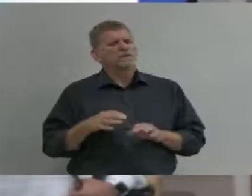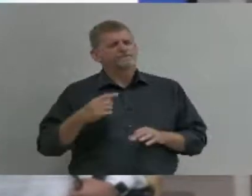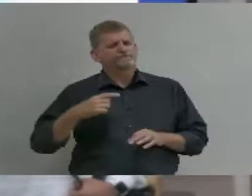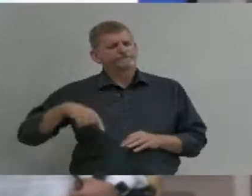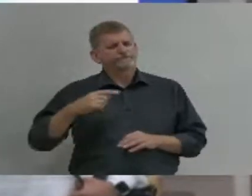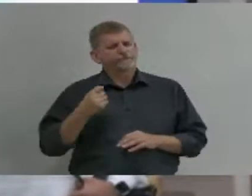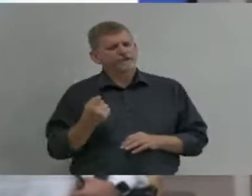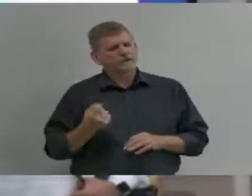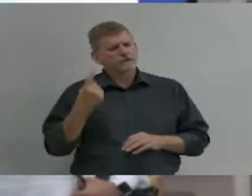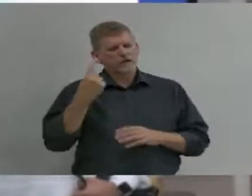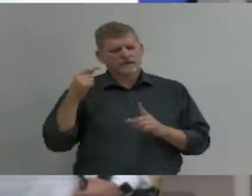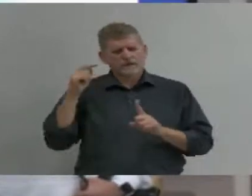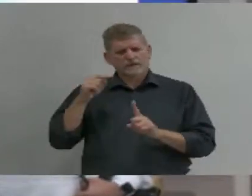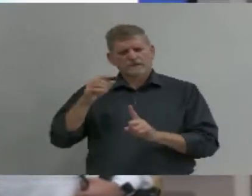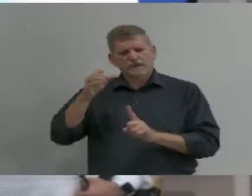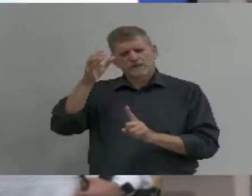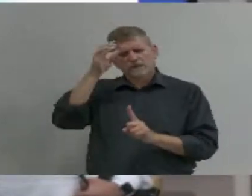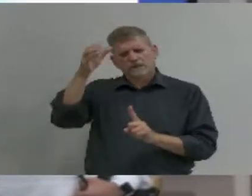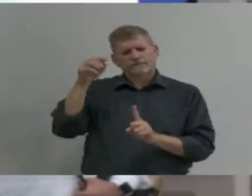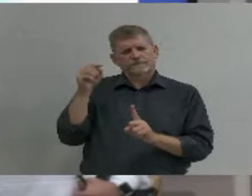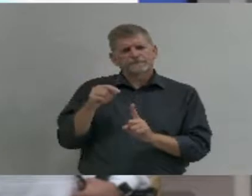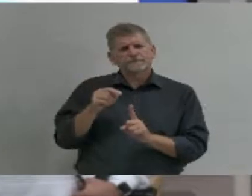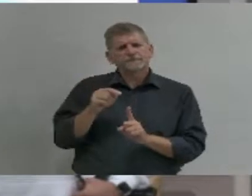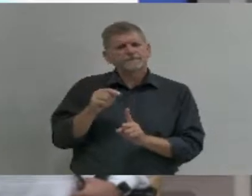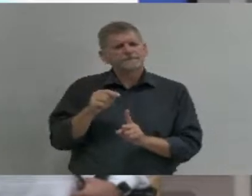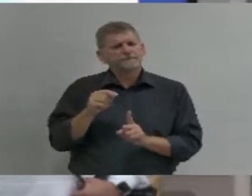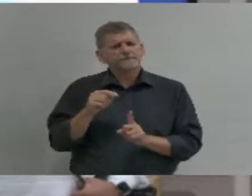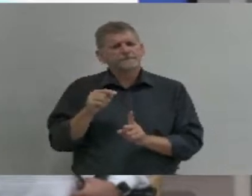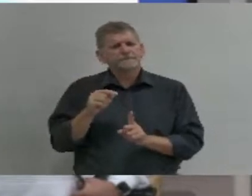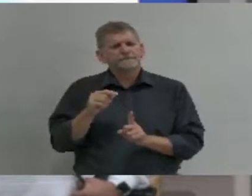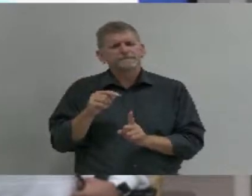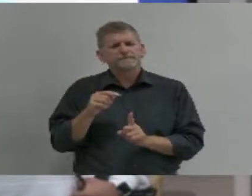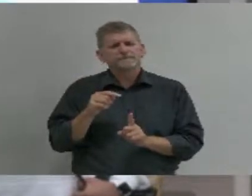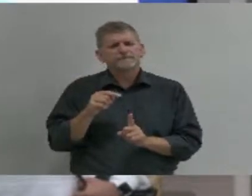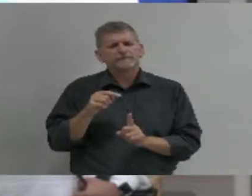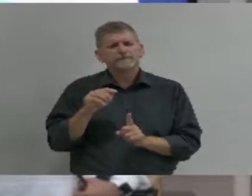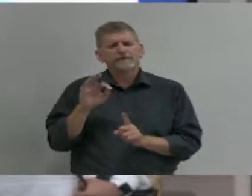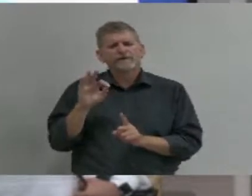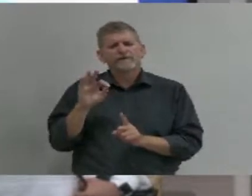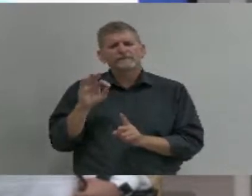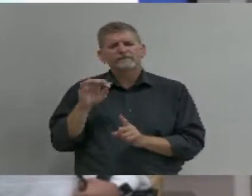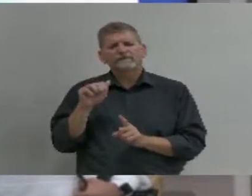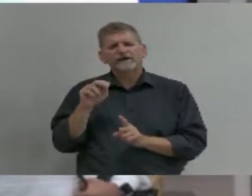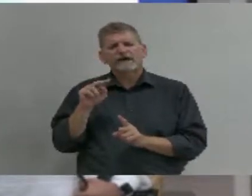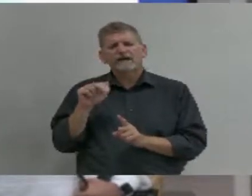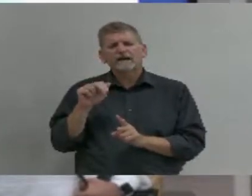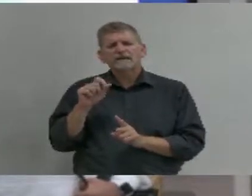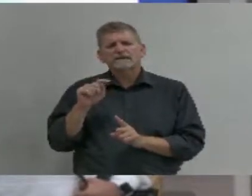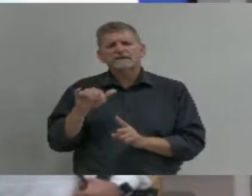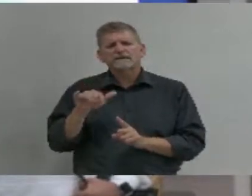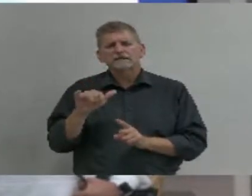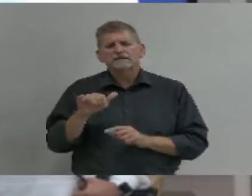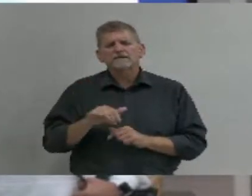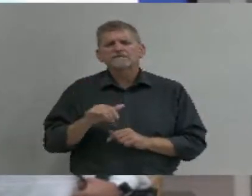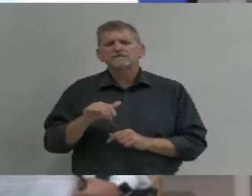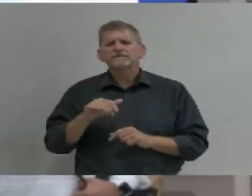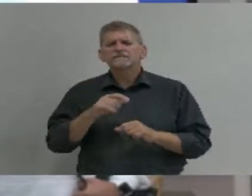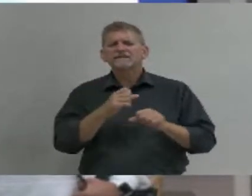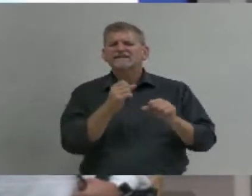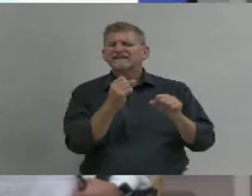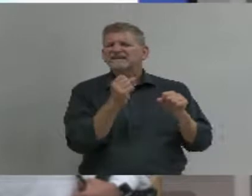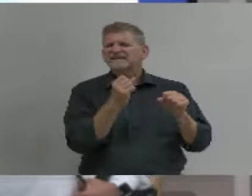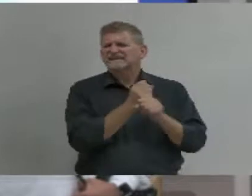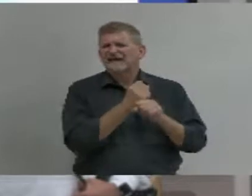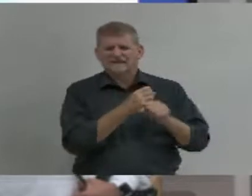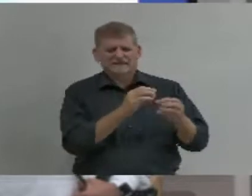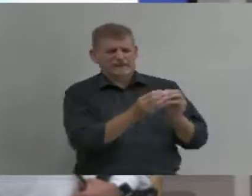rate fallacy. I think I've emailed several of you. It's a statistical thing. It's kind of hard to understand at first. But the